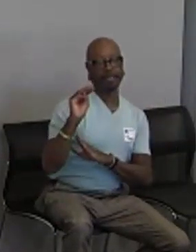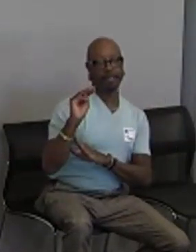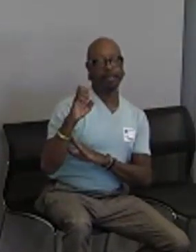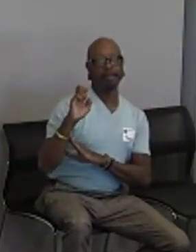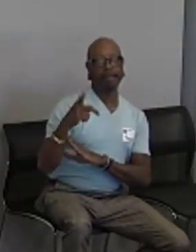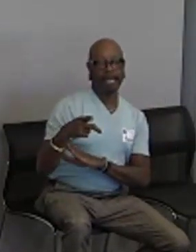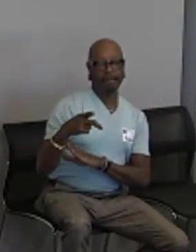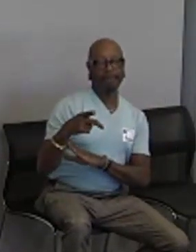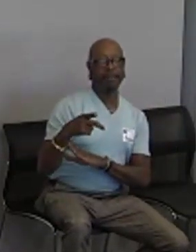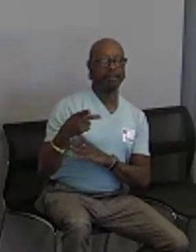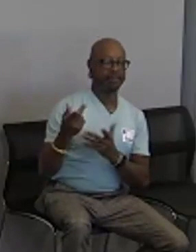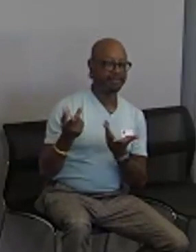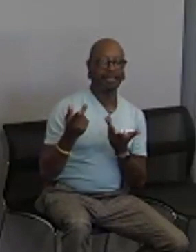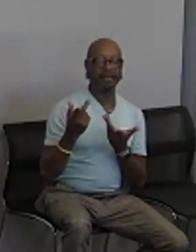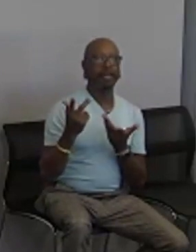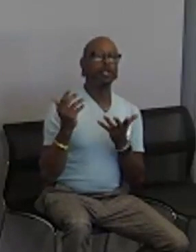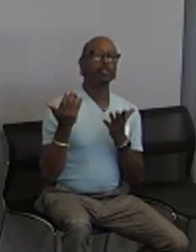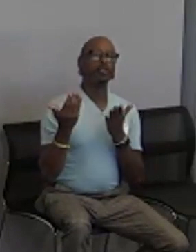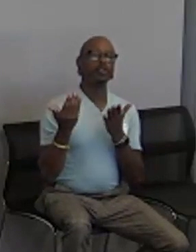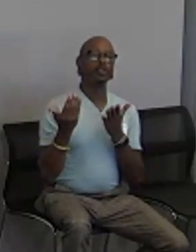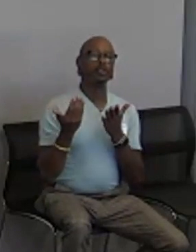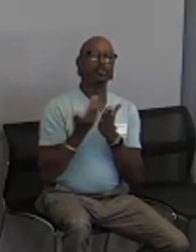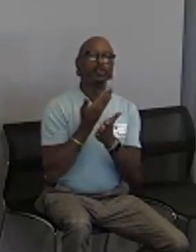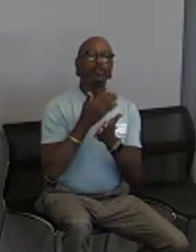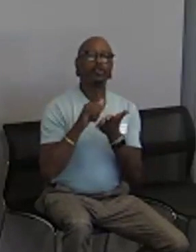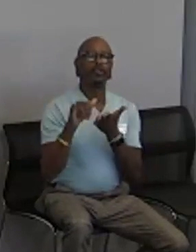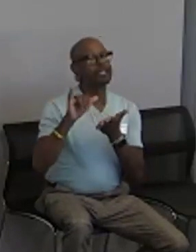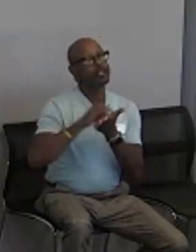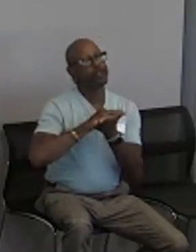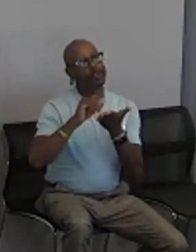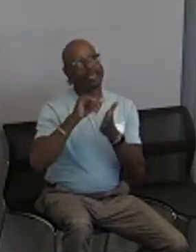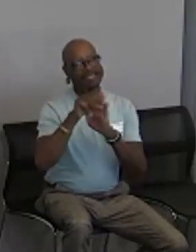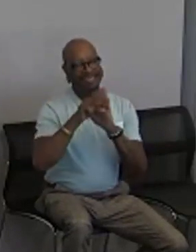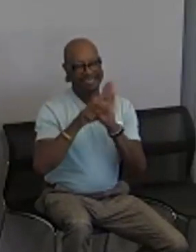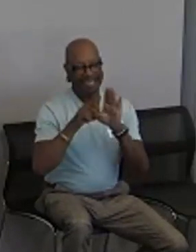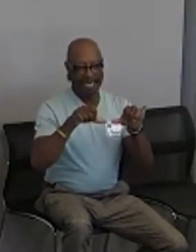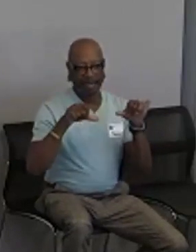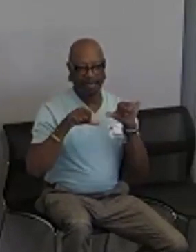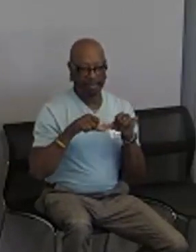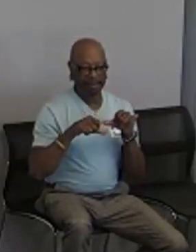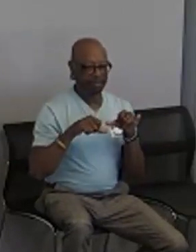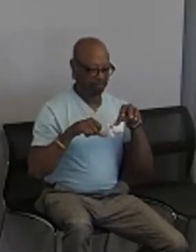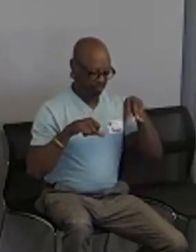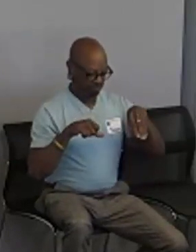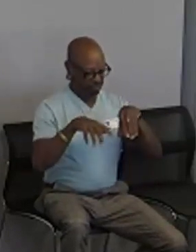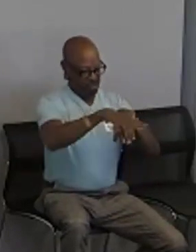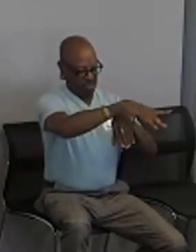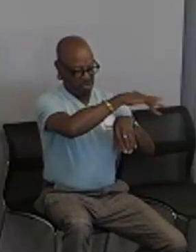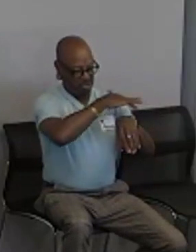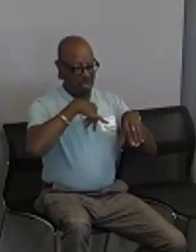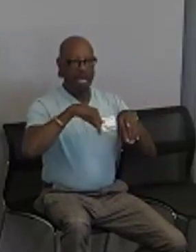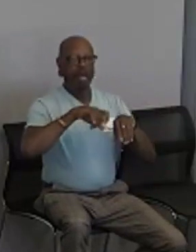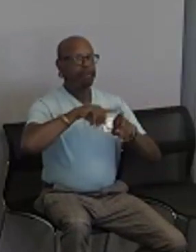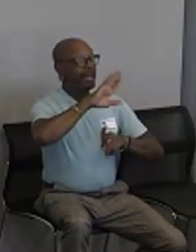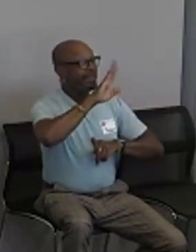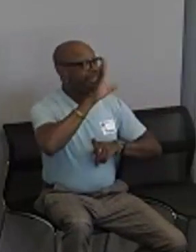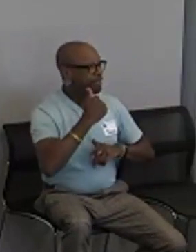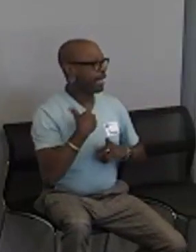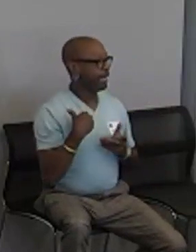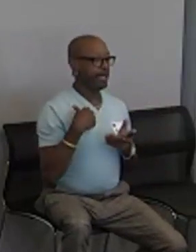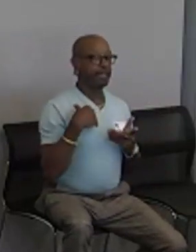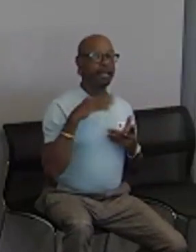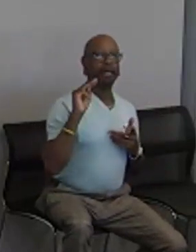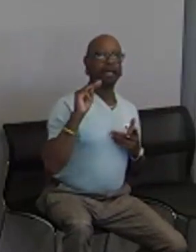the New York State area. But I never had maps of the streets around my